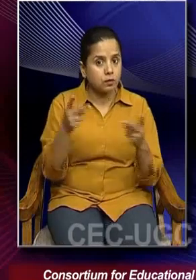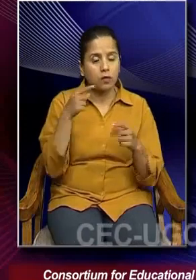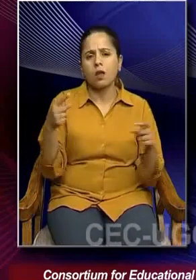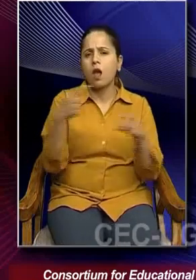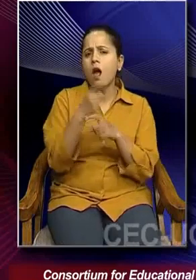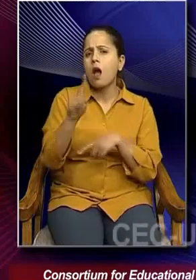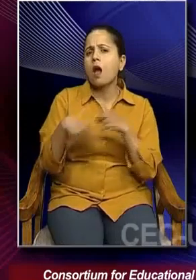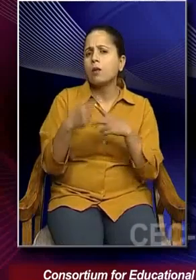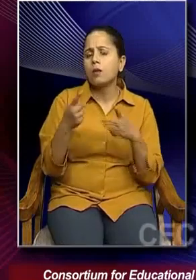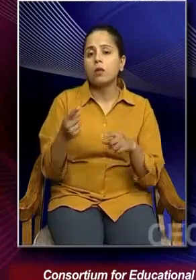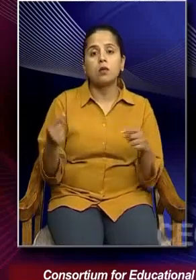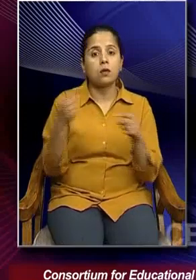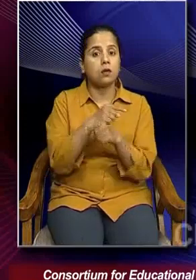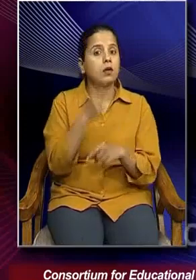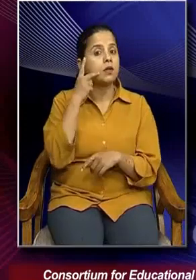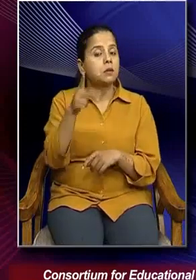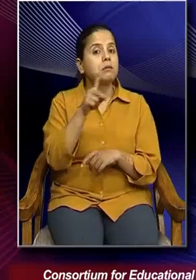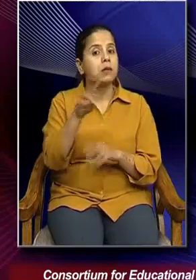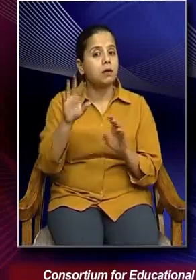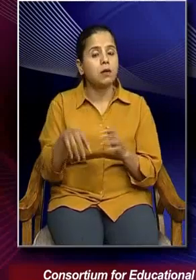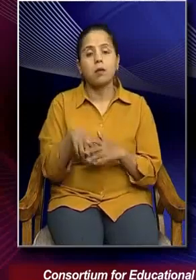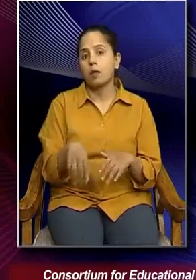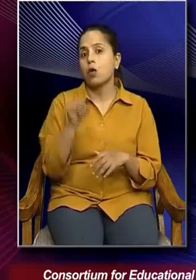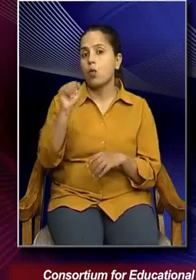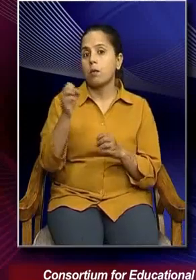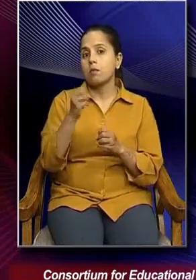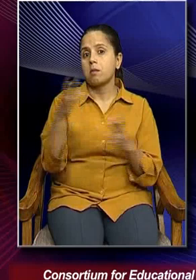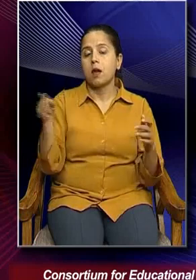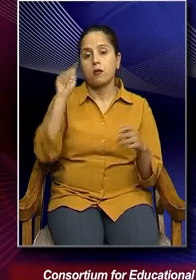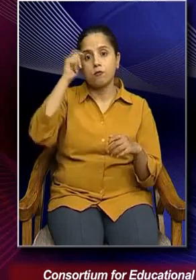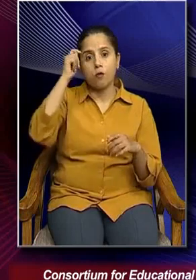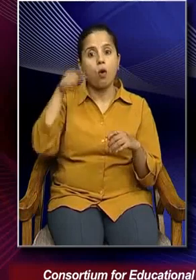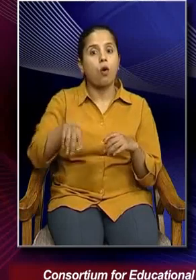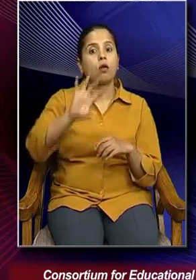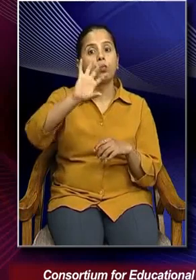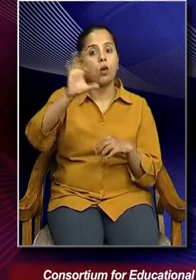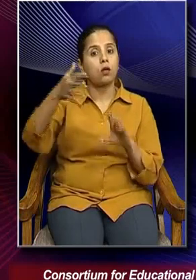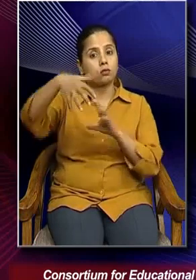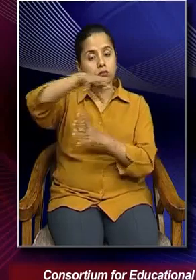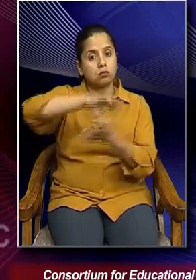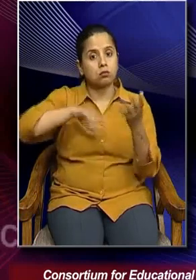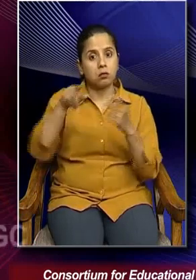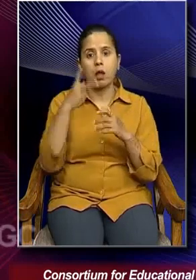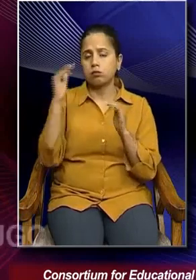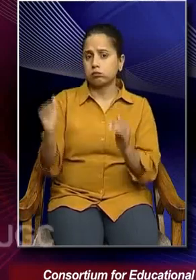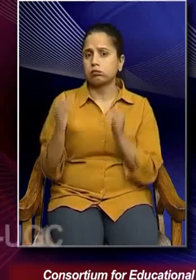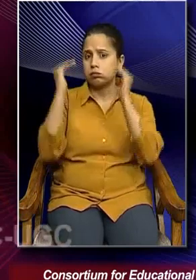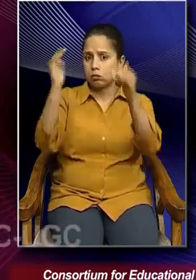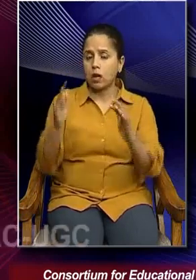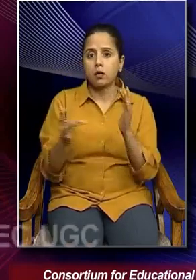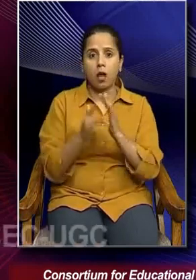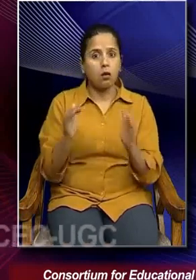contradiction about. So the contradiction was that most of the Western nations, which were materially very advanced, technologically